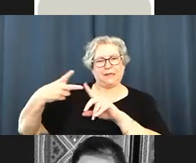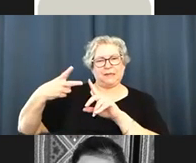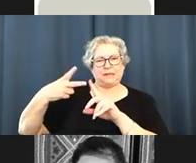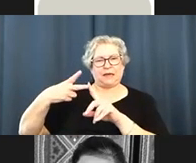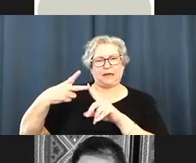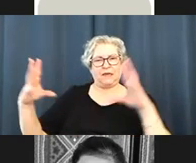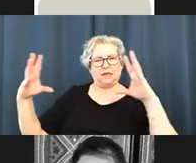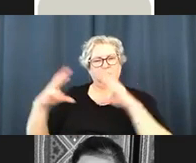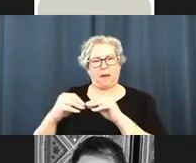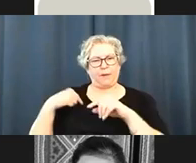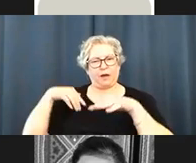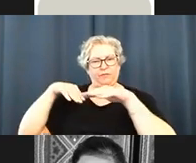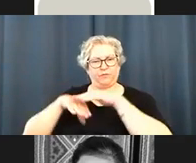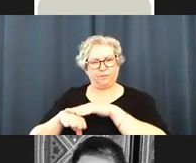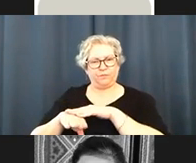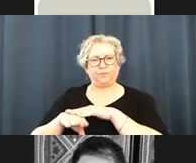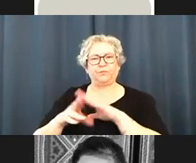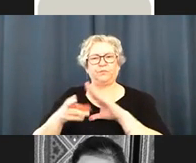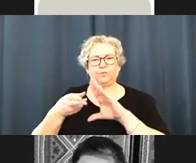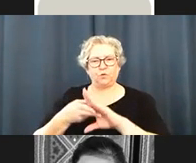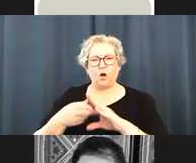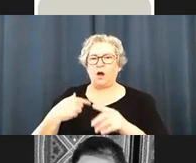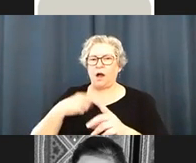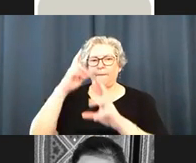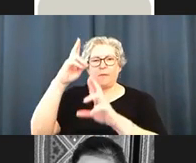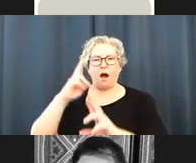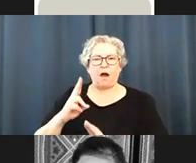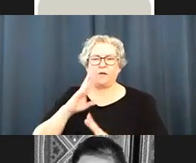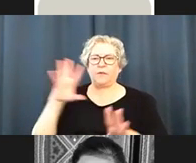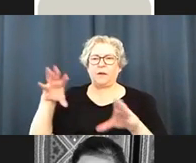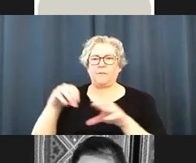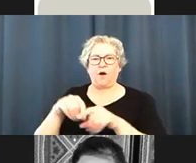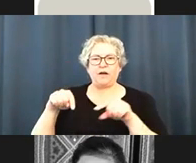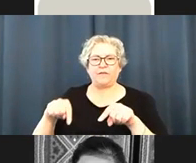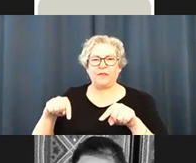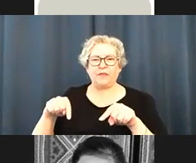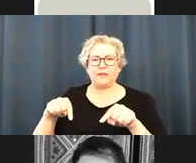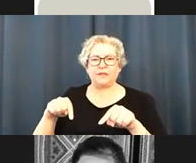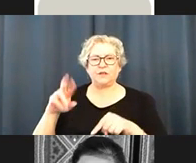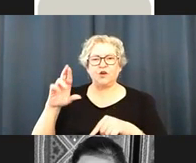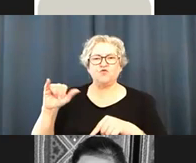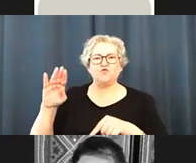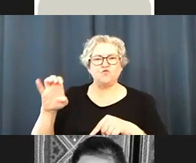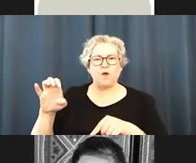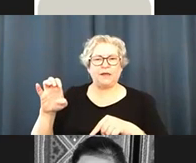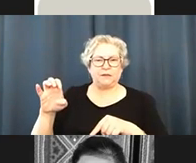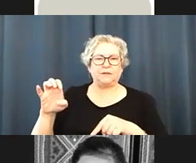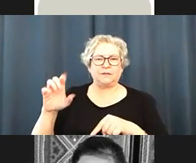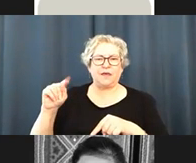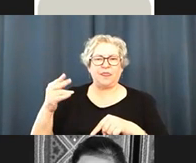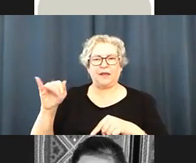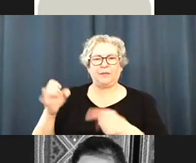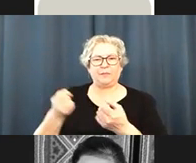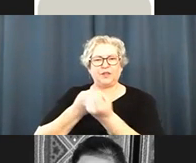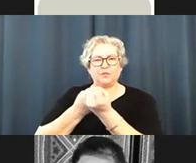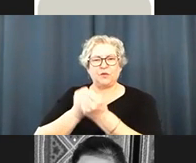that I've been to, but I'm honored to be a part of this RAISE team and kind of supporting the work